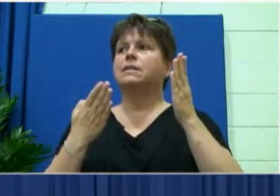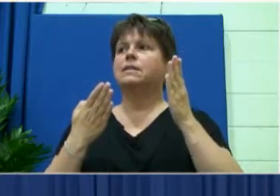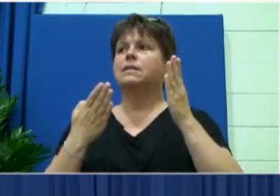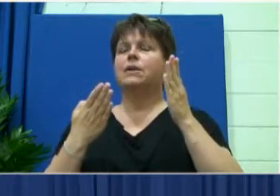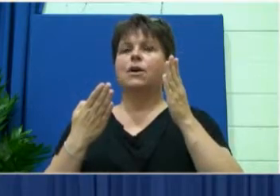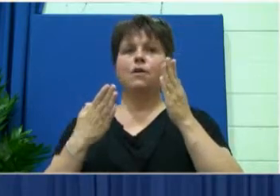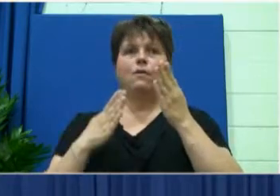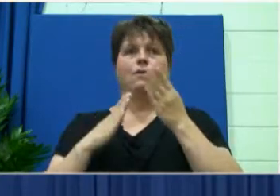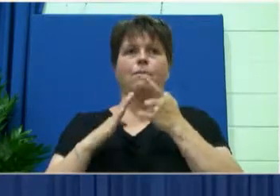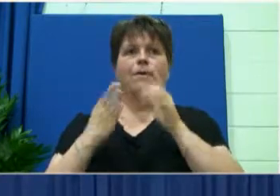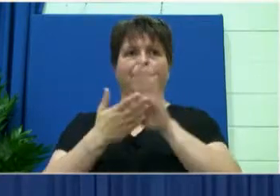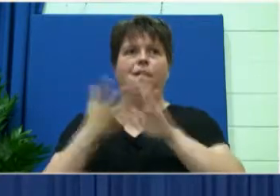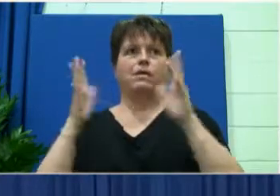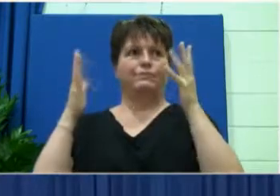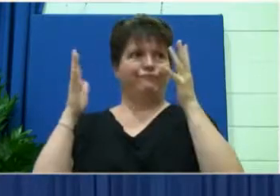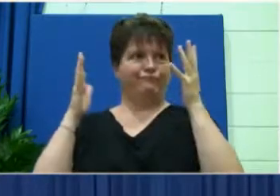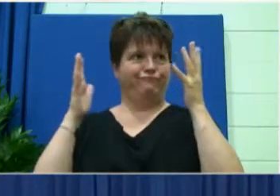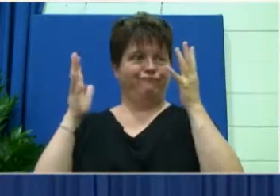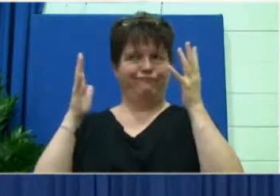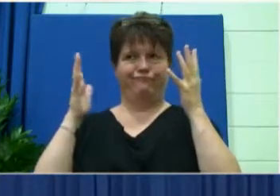this college.